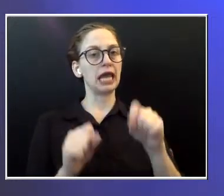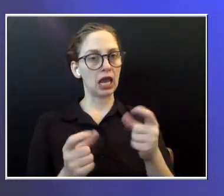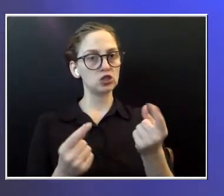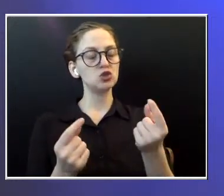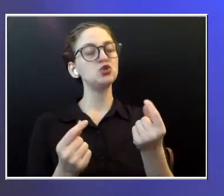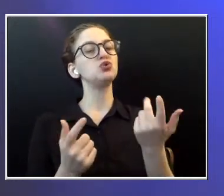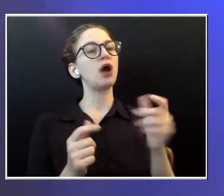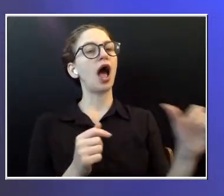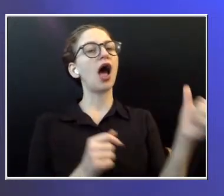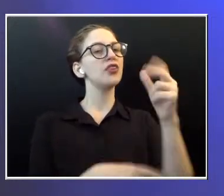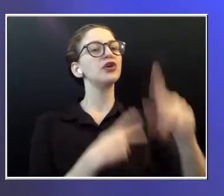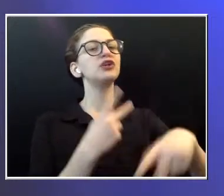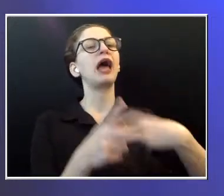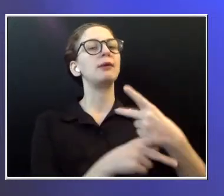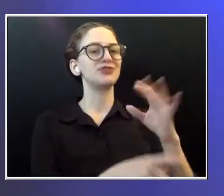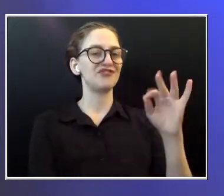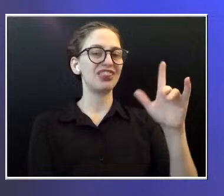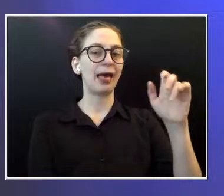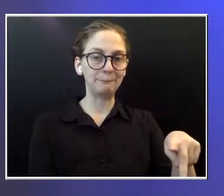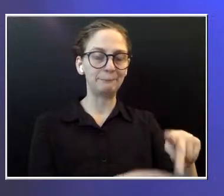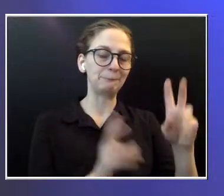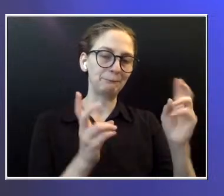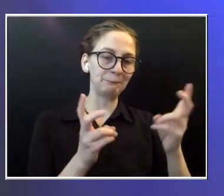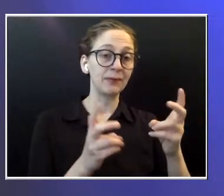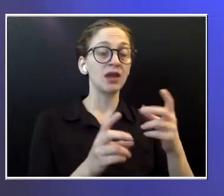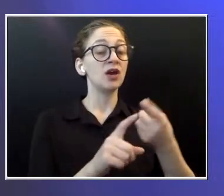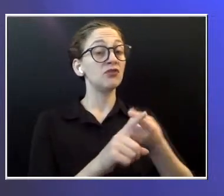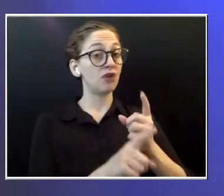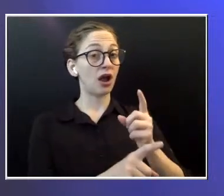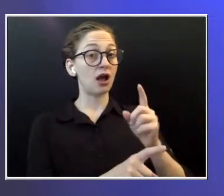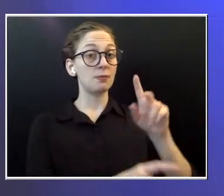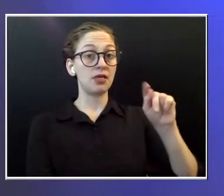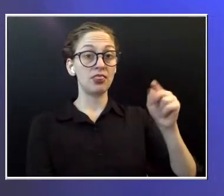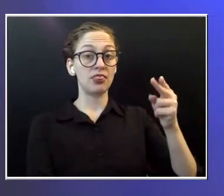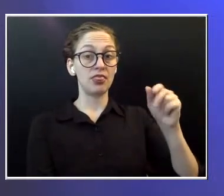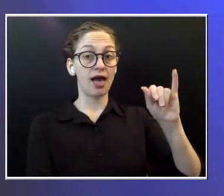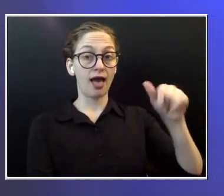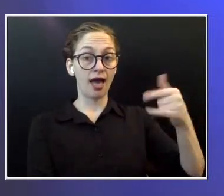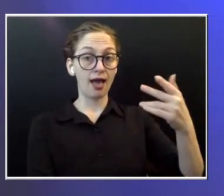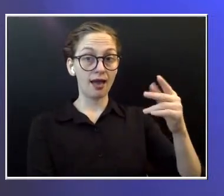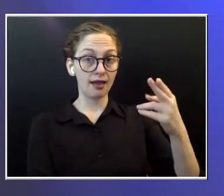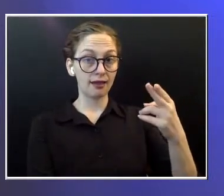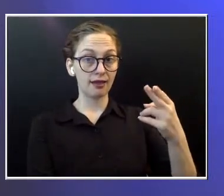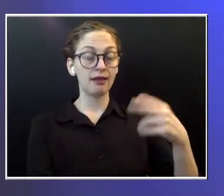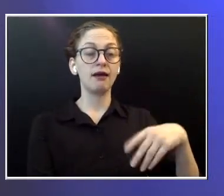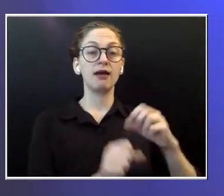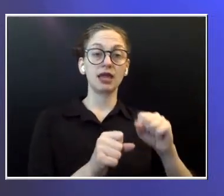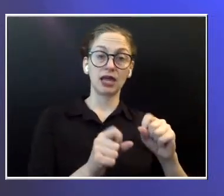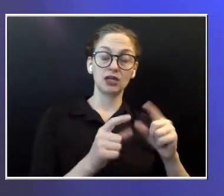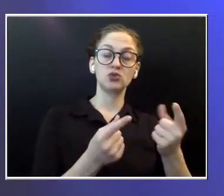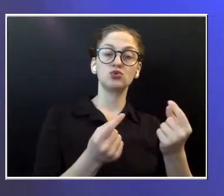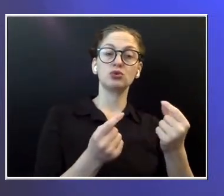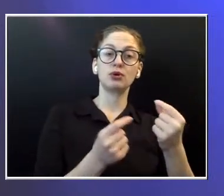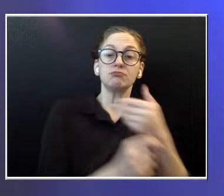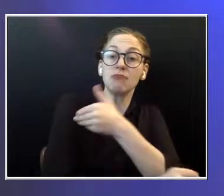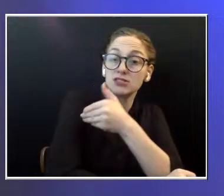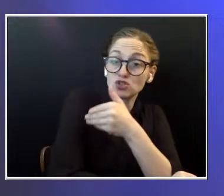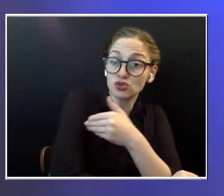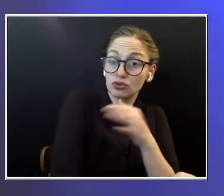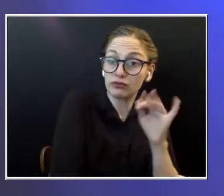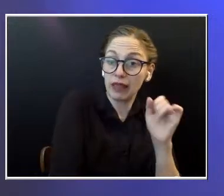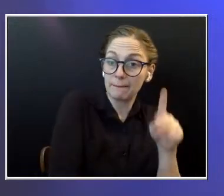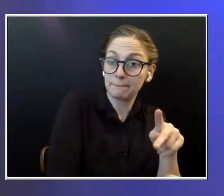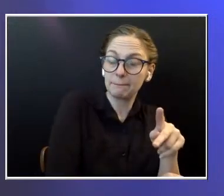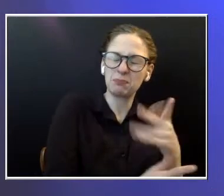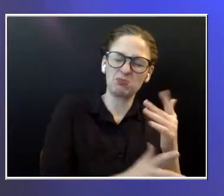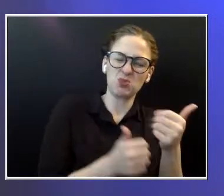thighs. They can do additional muscle flaps. Obviously, we try to avoid muscle if able, but that's where you need a consultation with one of the plastic